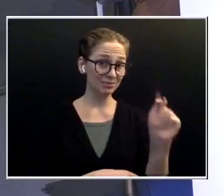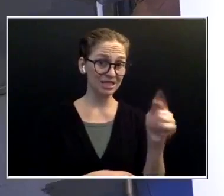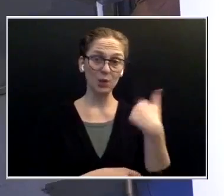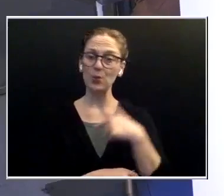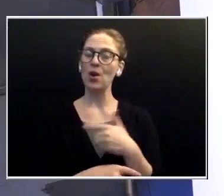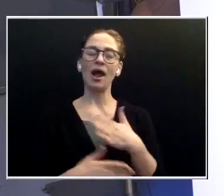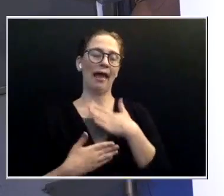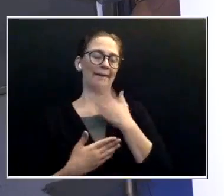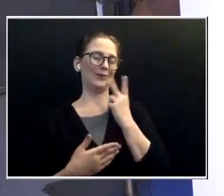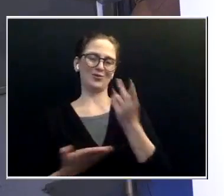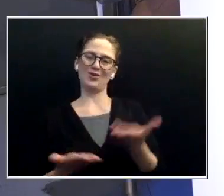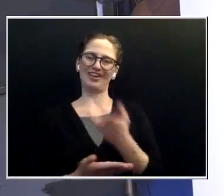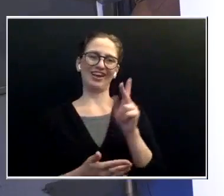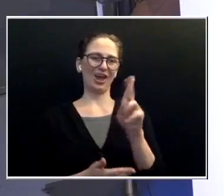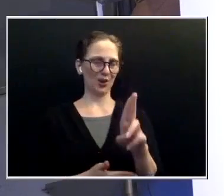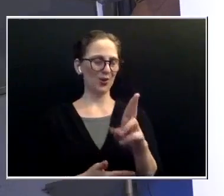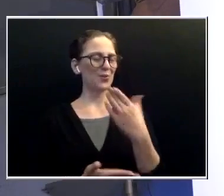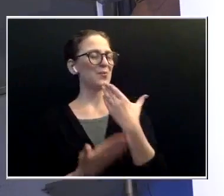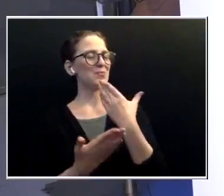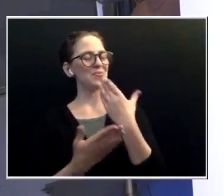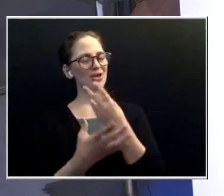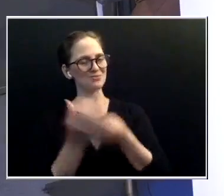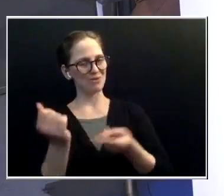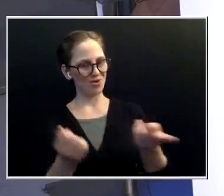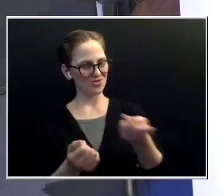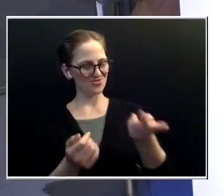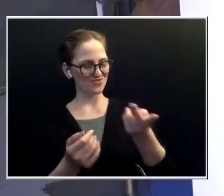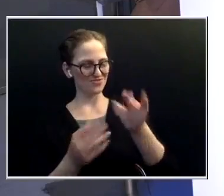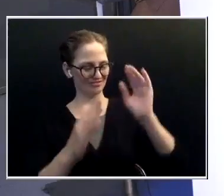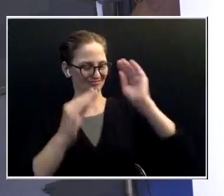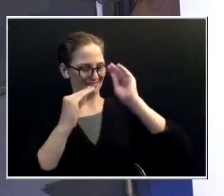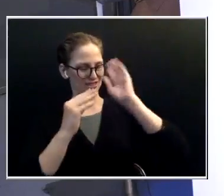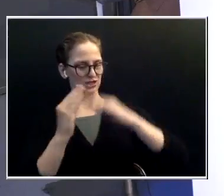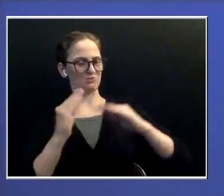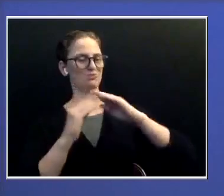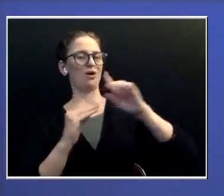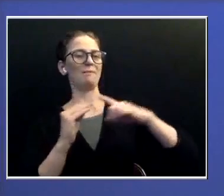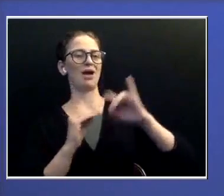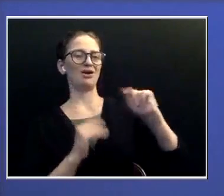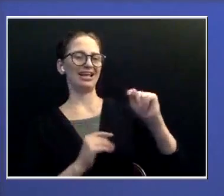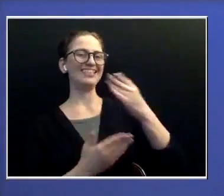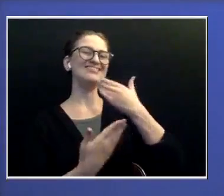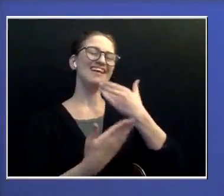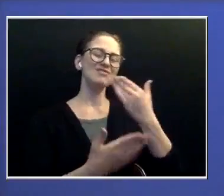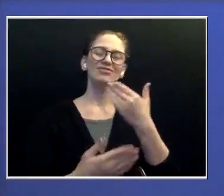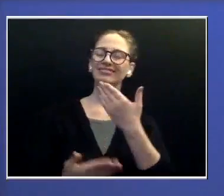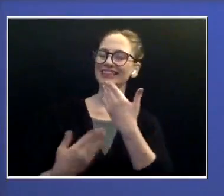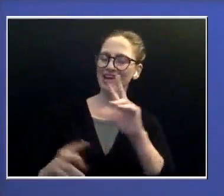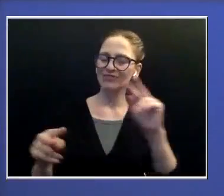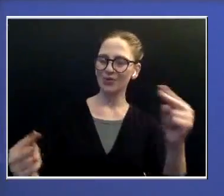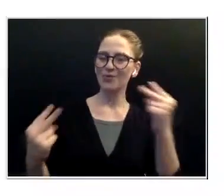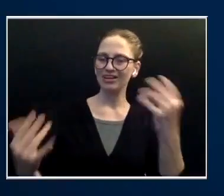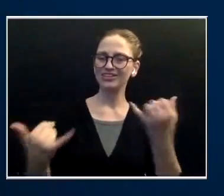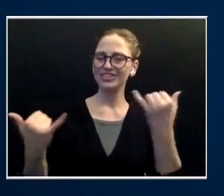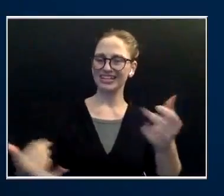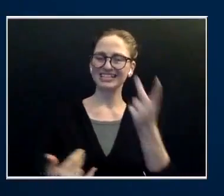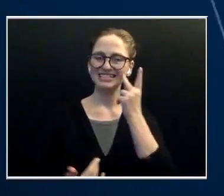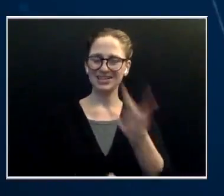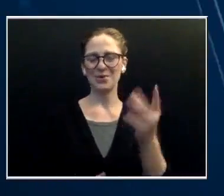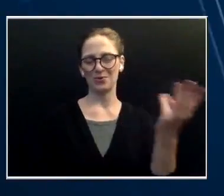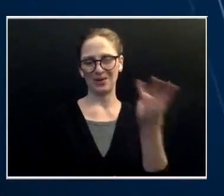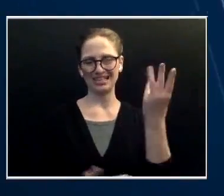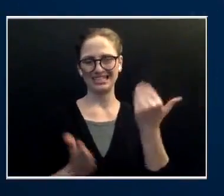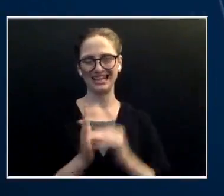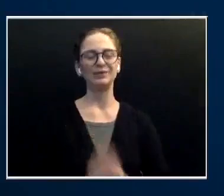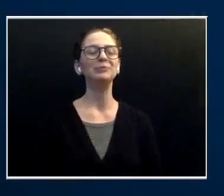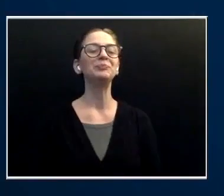on it so people know that it exists and know where to come. So thank you both. Thanks to our guests. Thanks to our viewers for being with us today. We'll see you back here on Wednesday. Coming up